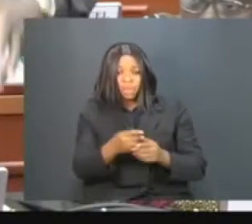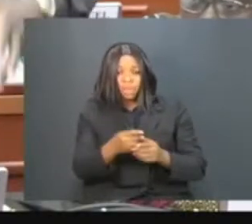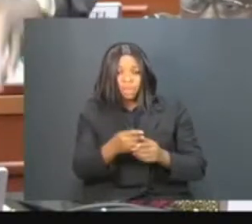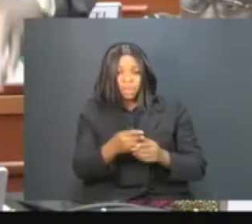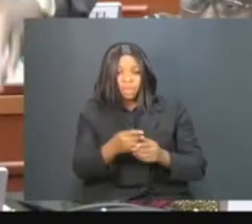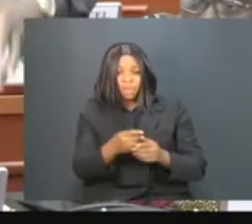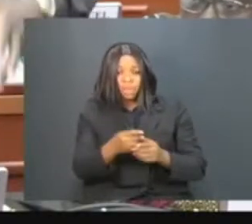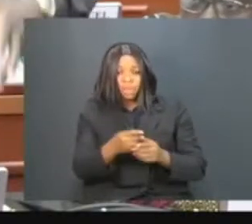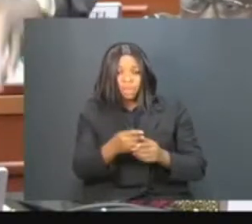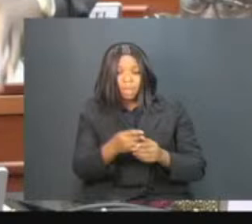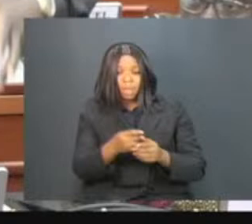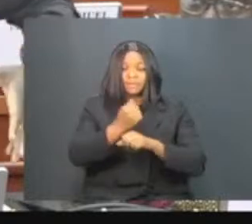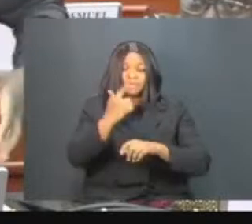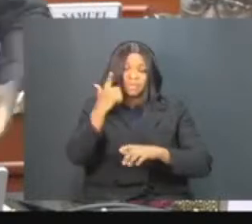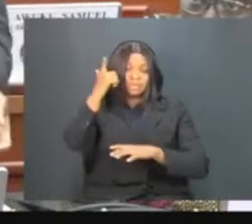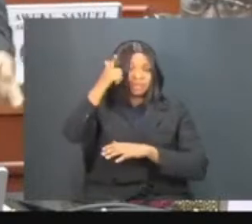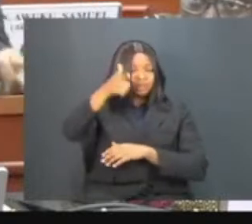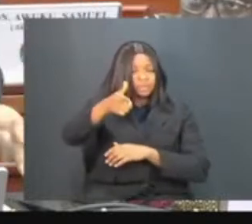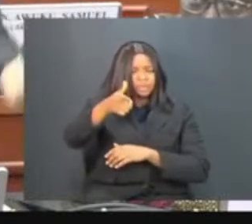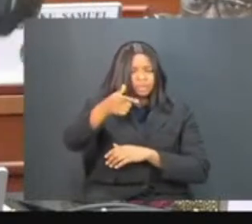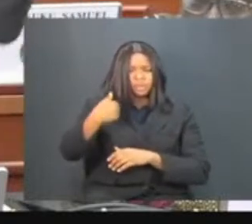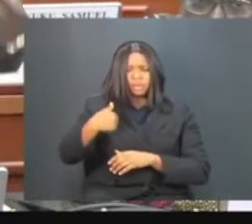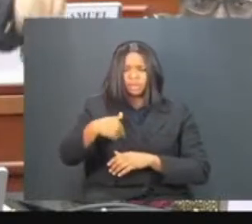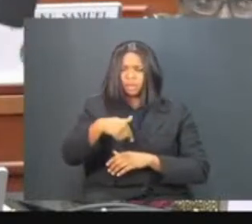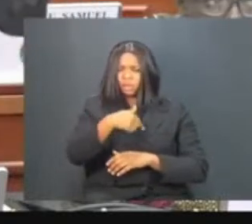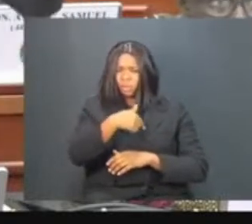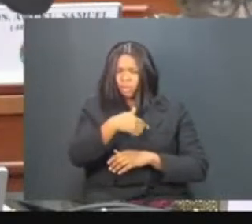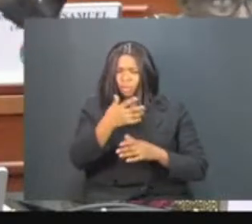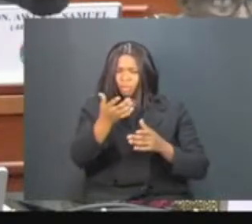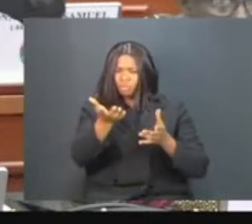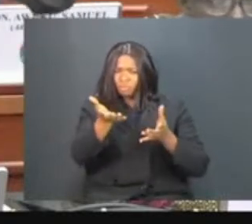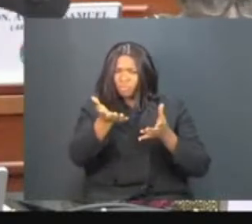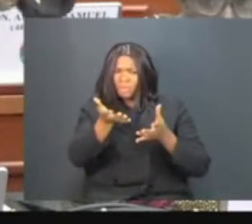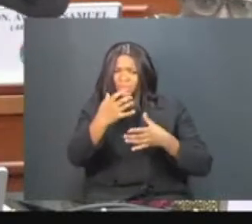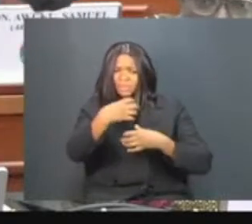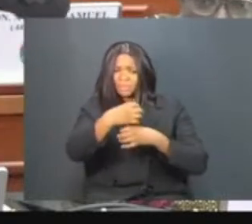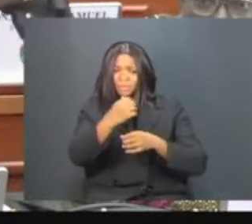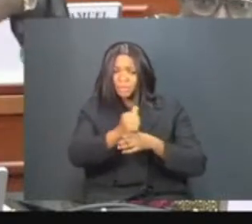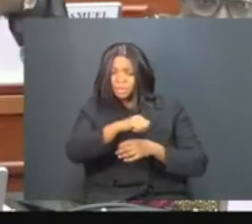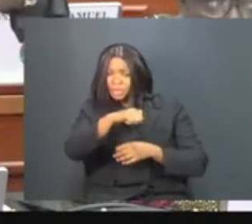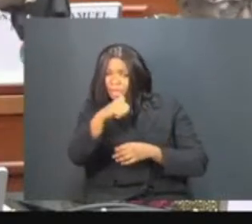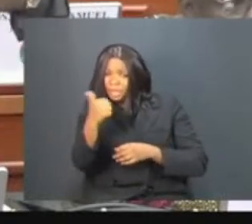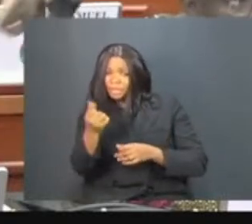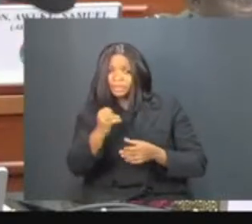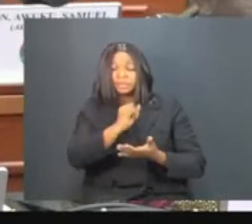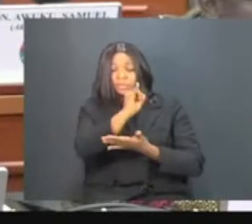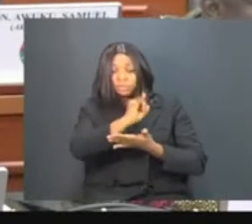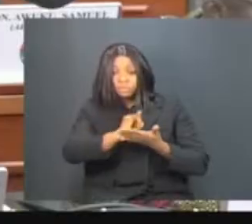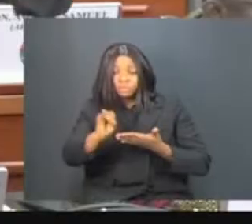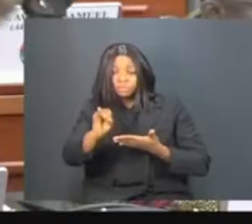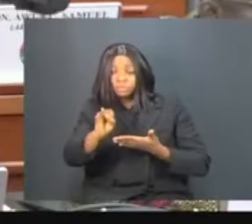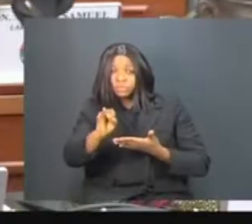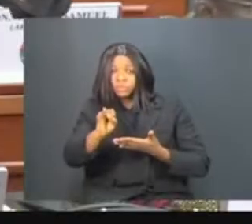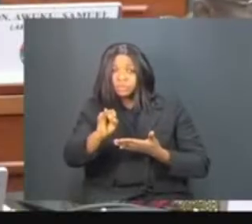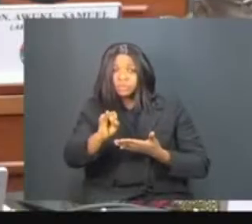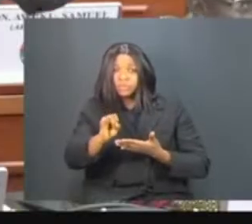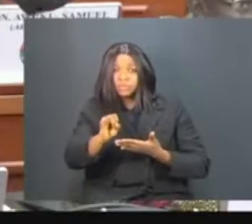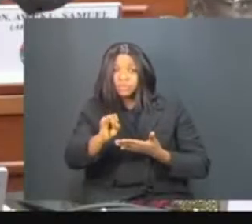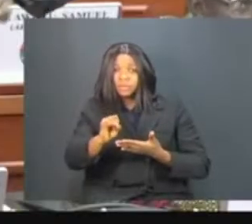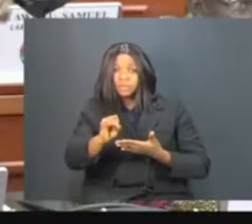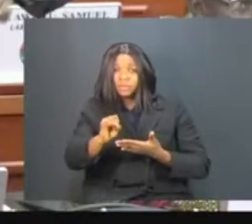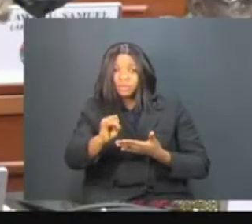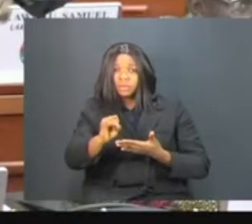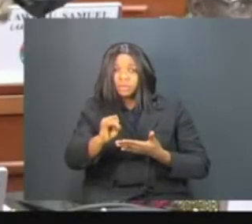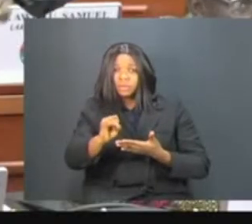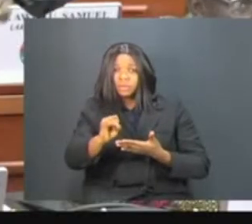the road, they are here telling us we should create another bureaucracy, another institution, another authority. Ghanaians are tired